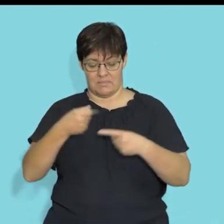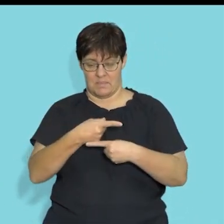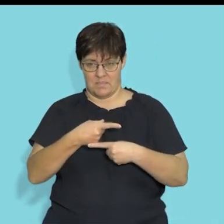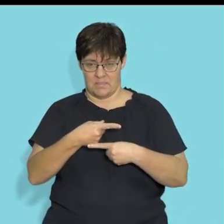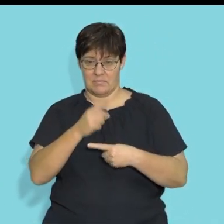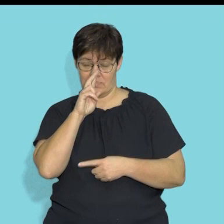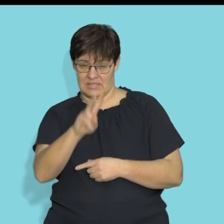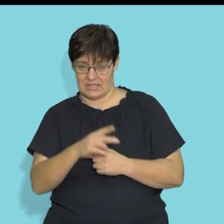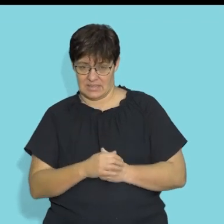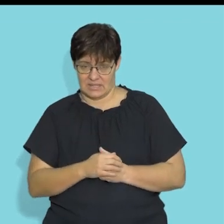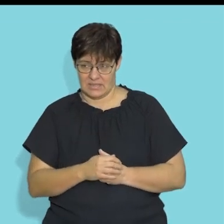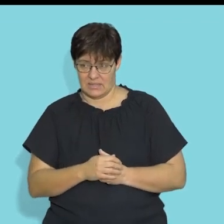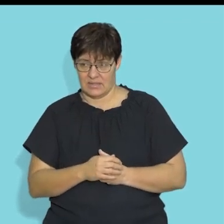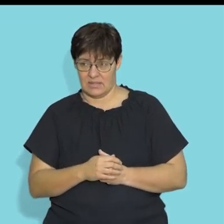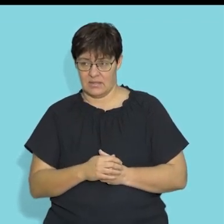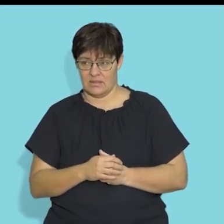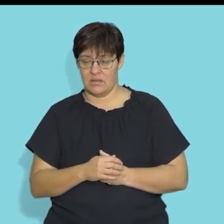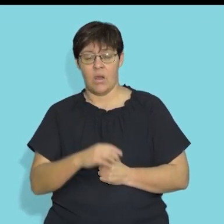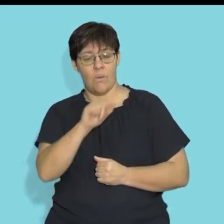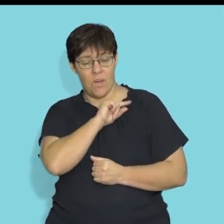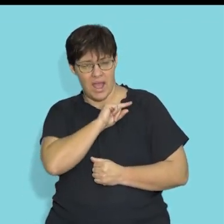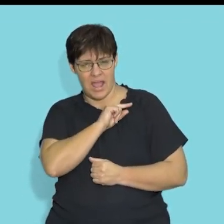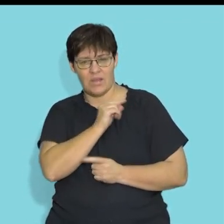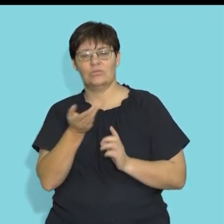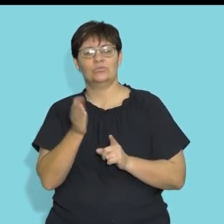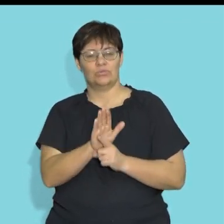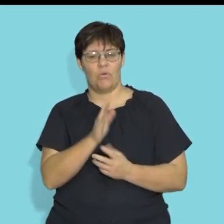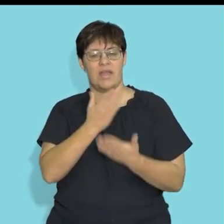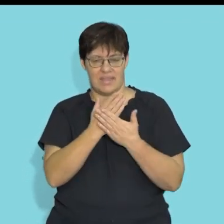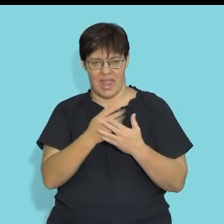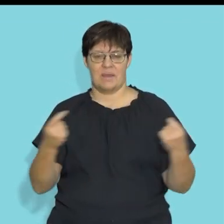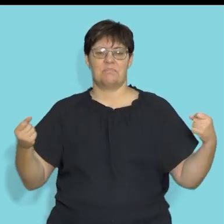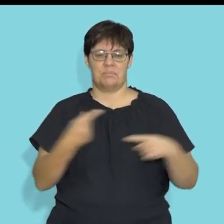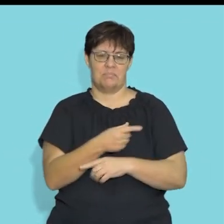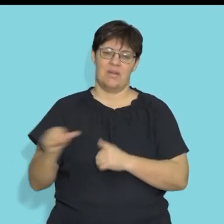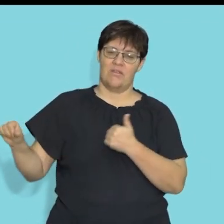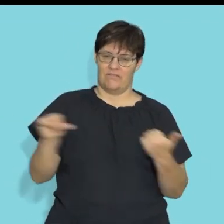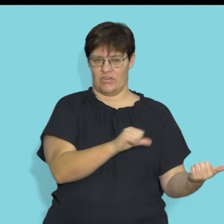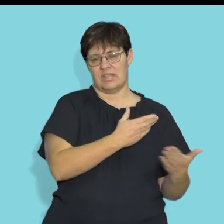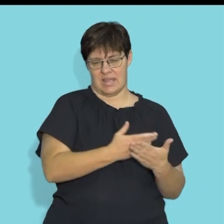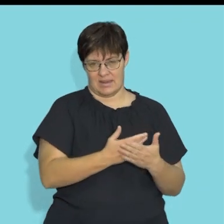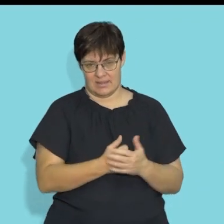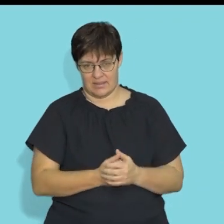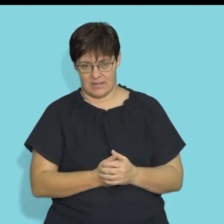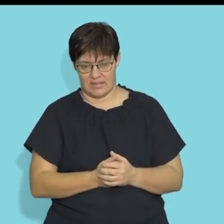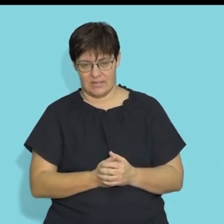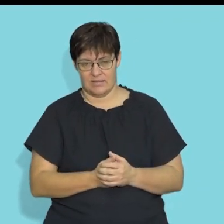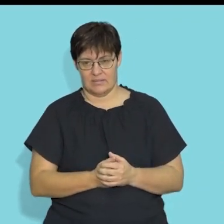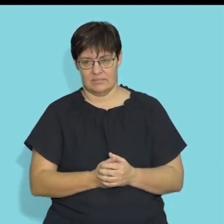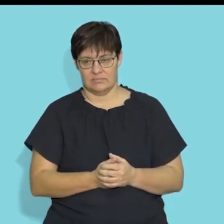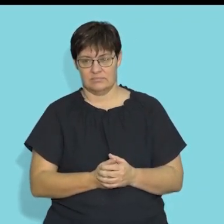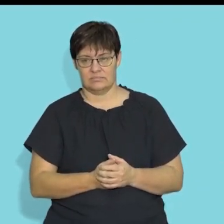arrow that we use to basically show that a reaction is reversible.